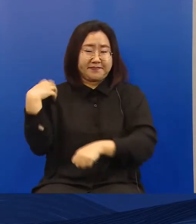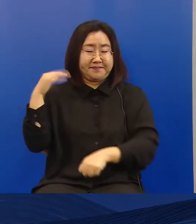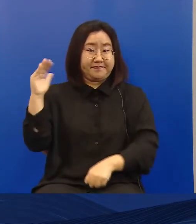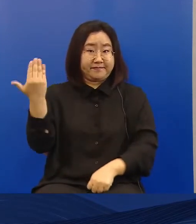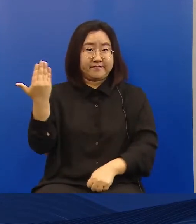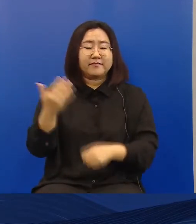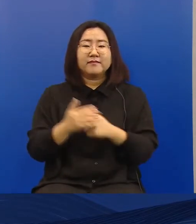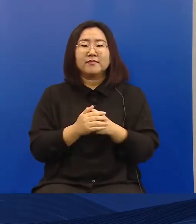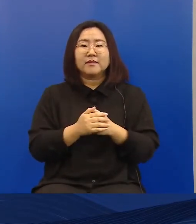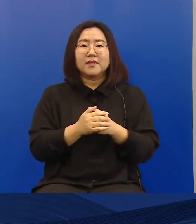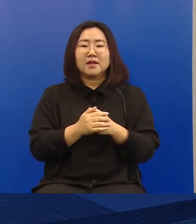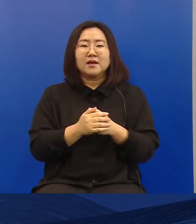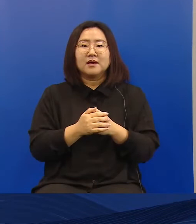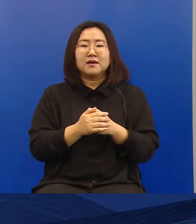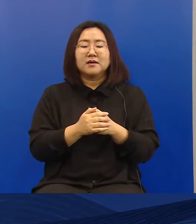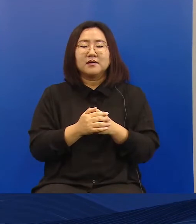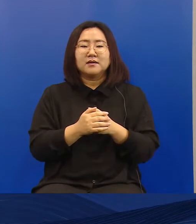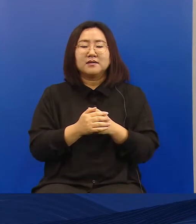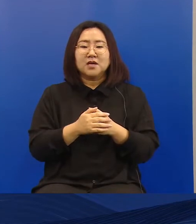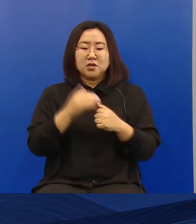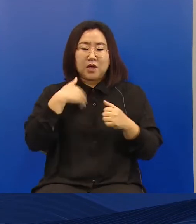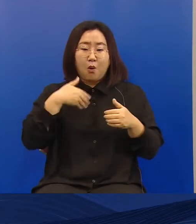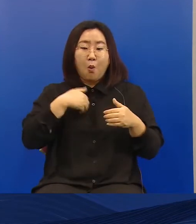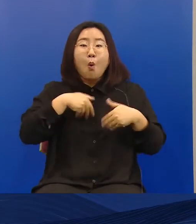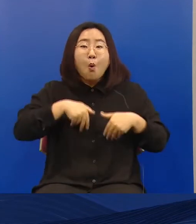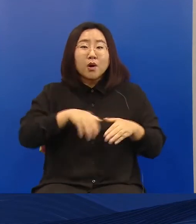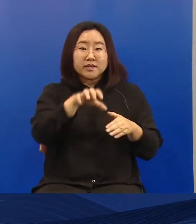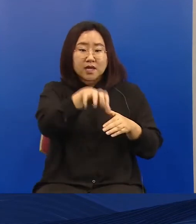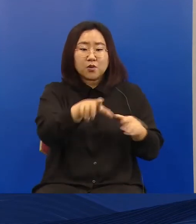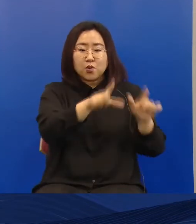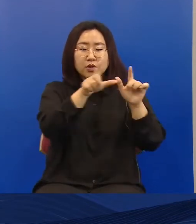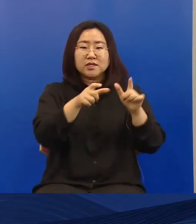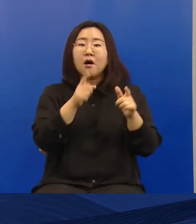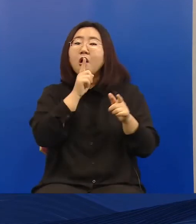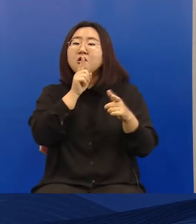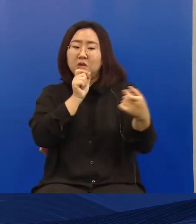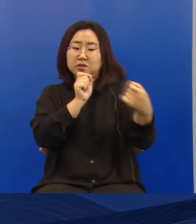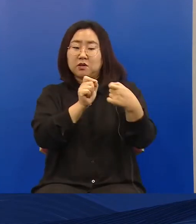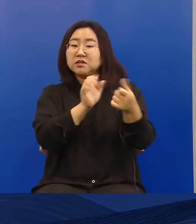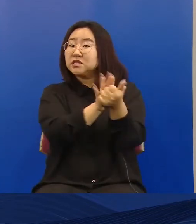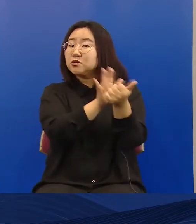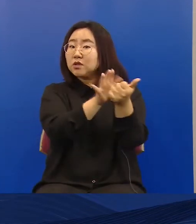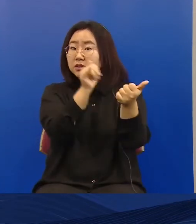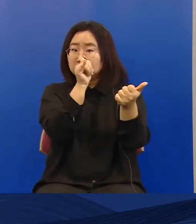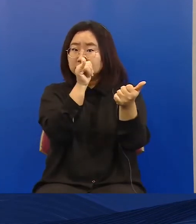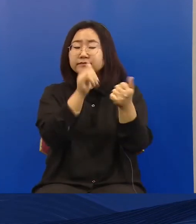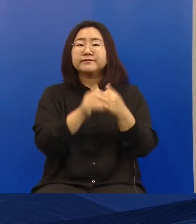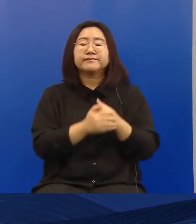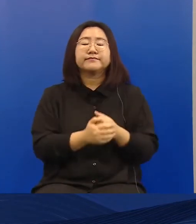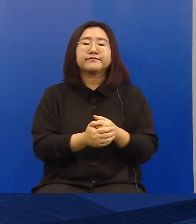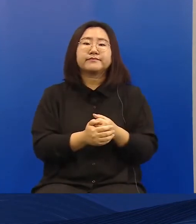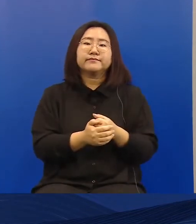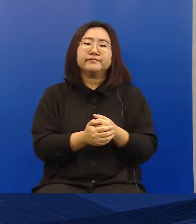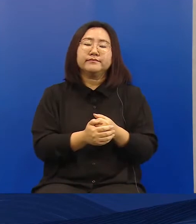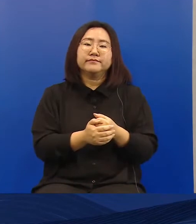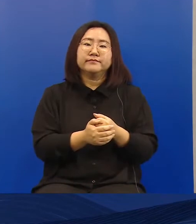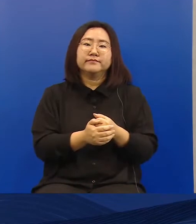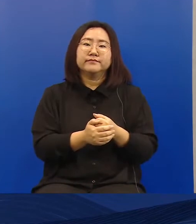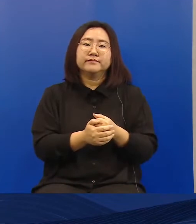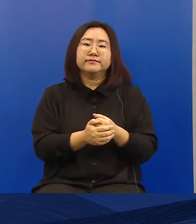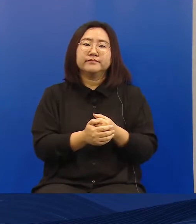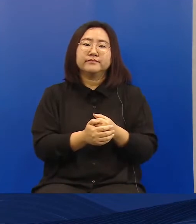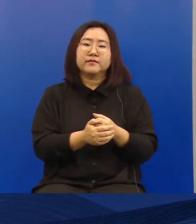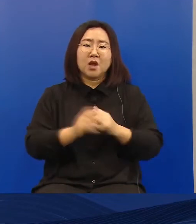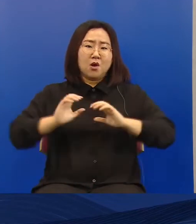of Indigenous people to support linguistic access. And regardless of what path a country takes